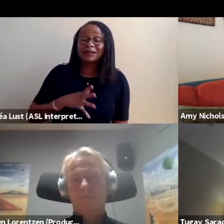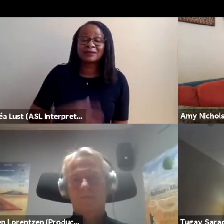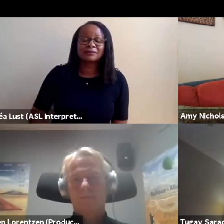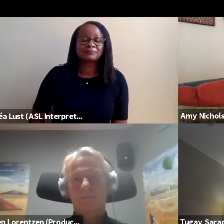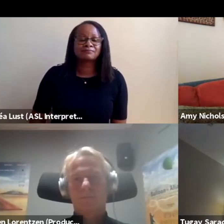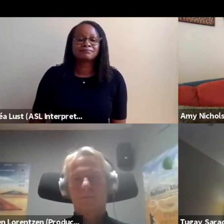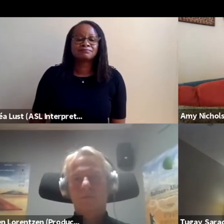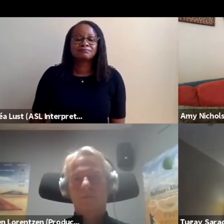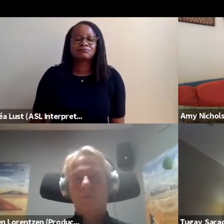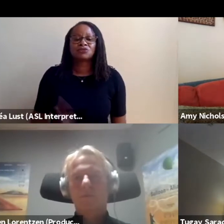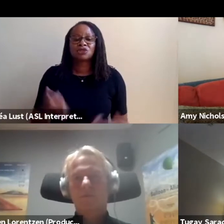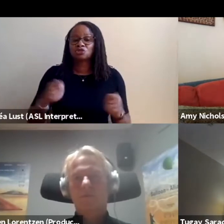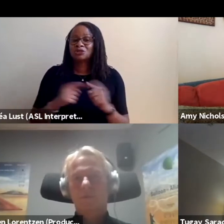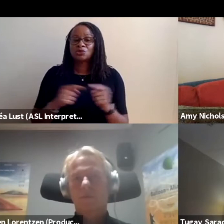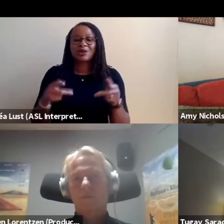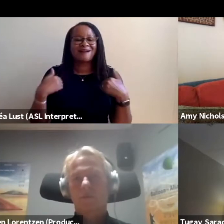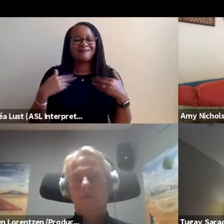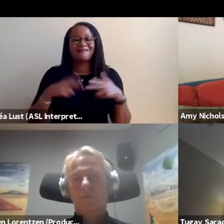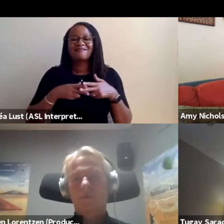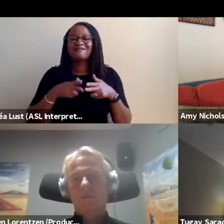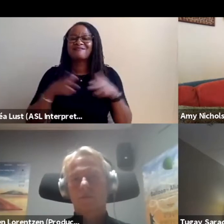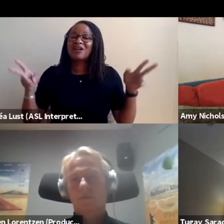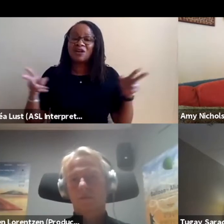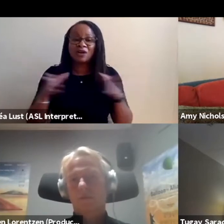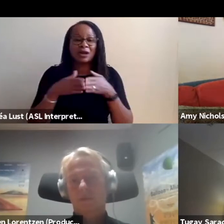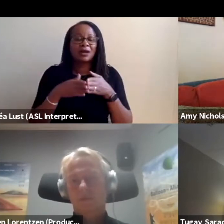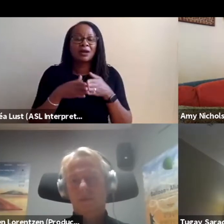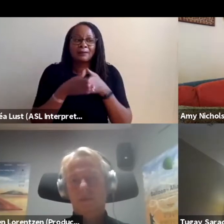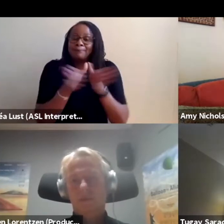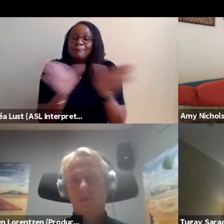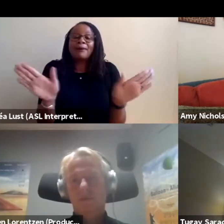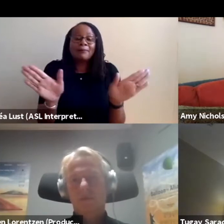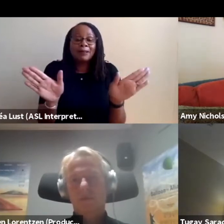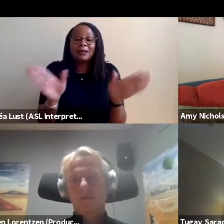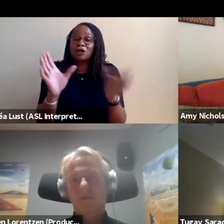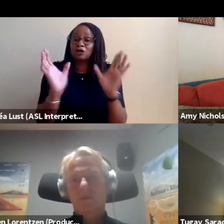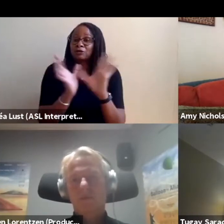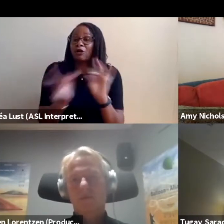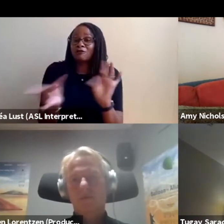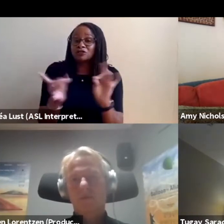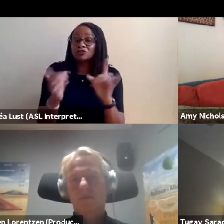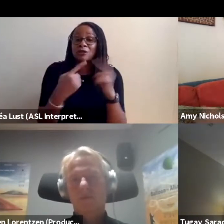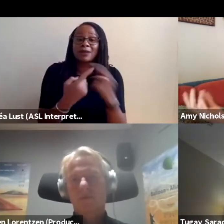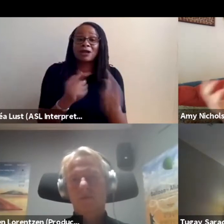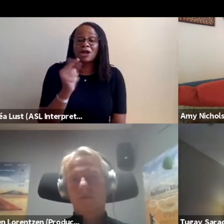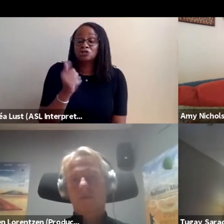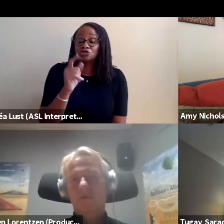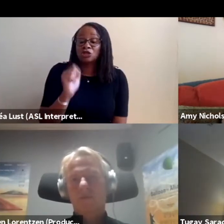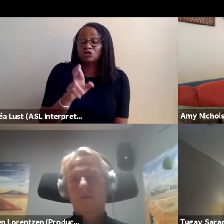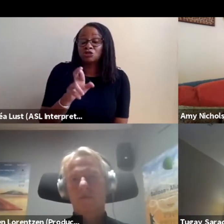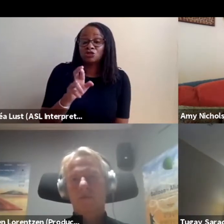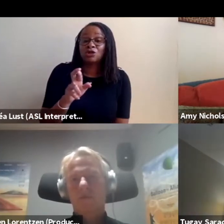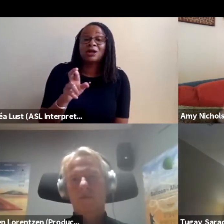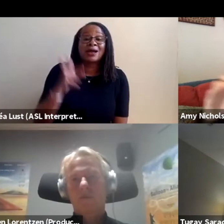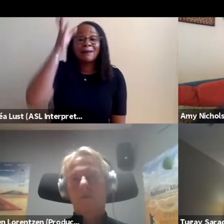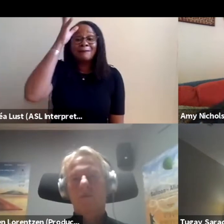trying to have these very public conversations about gender, masculinity, feminism, and Islam for the last 2 decades, were you aware